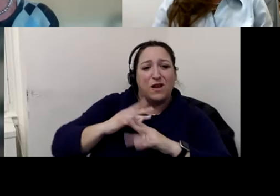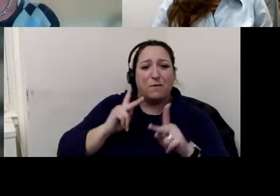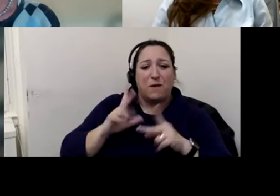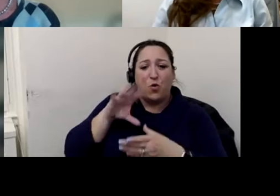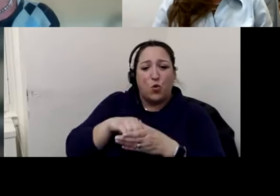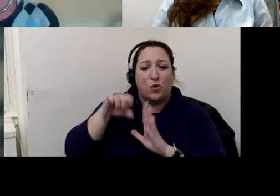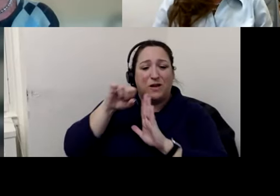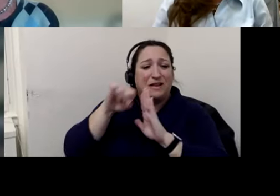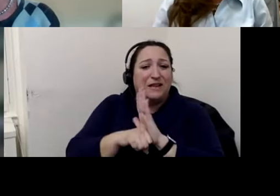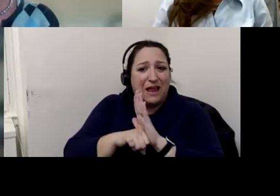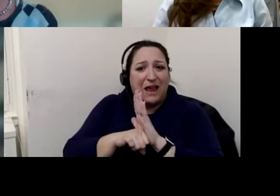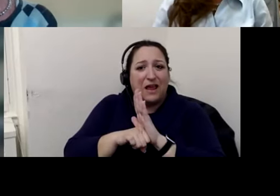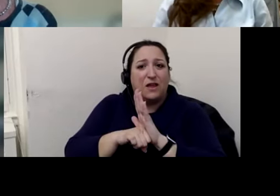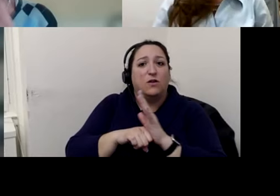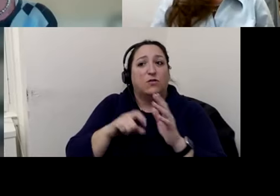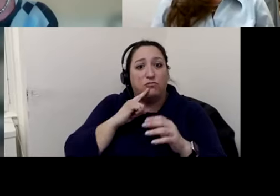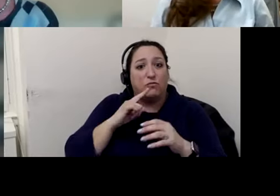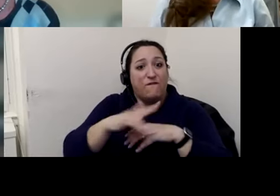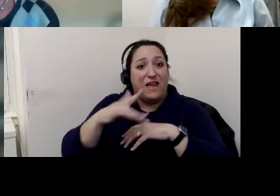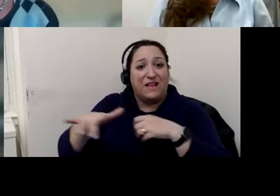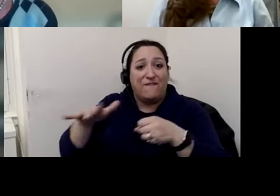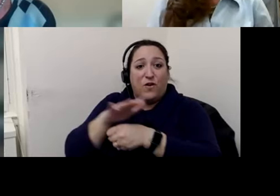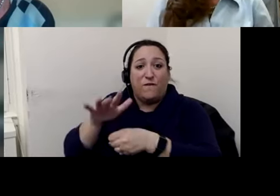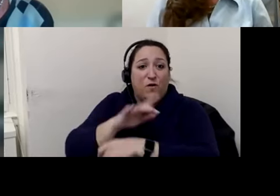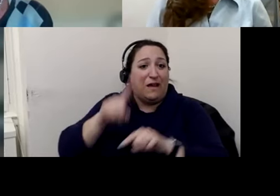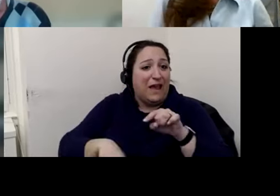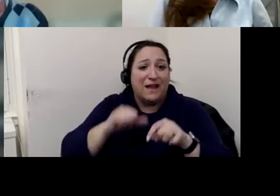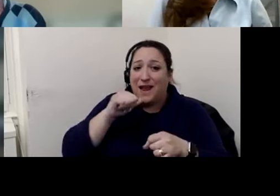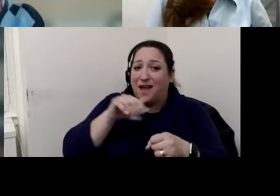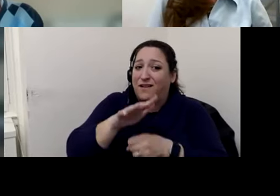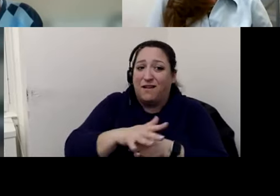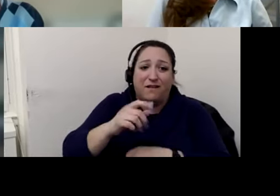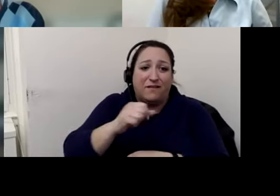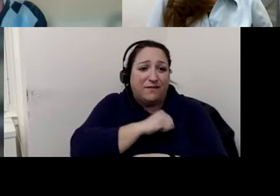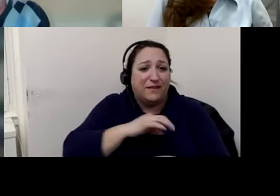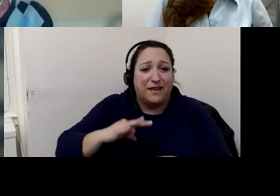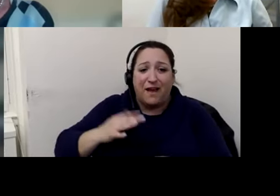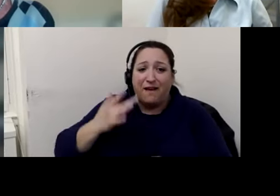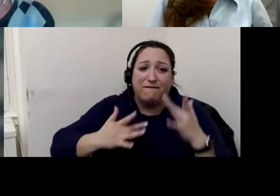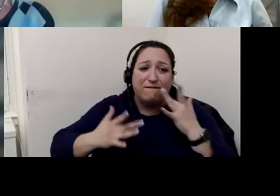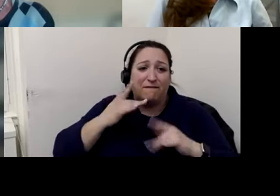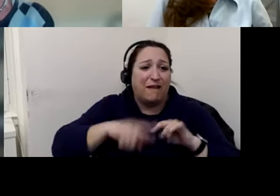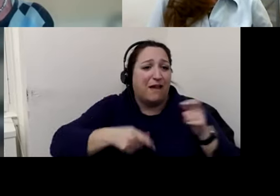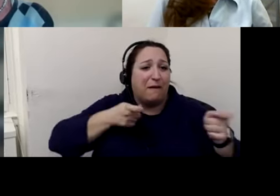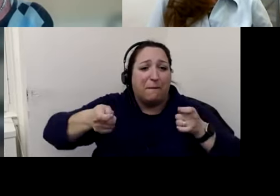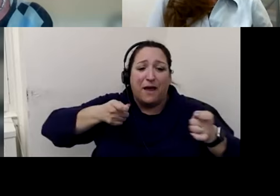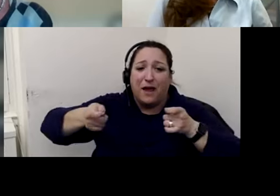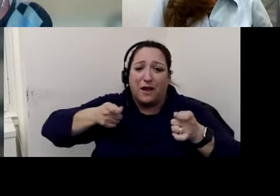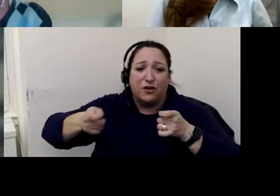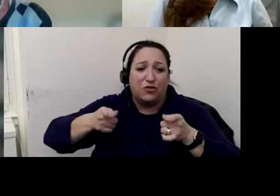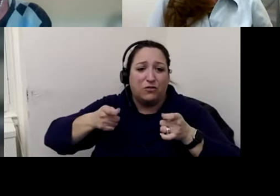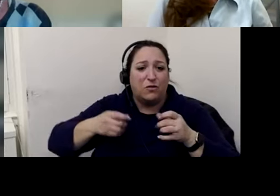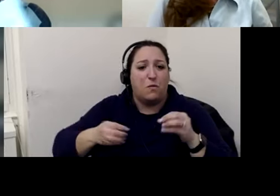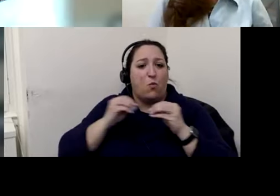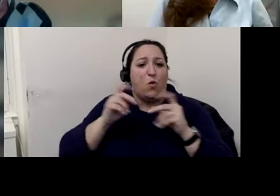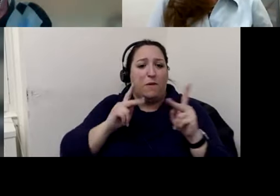the state, to fill vacancies because we don't have enough staff to manage additional